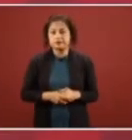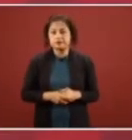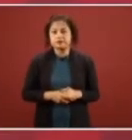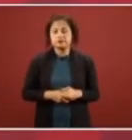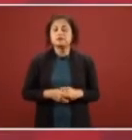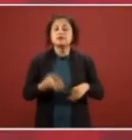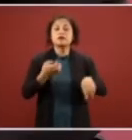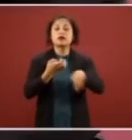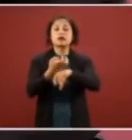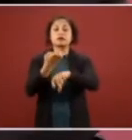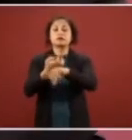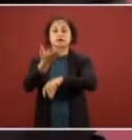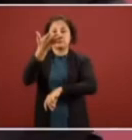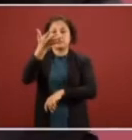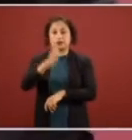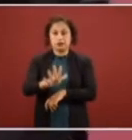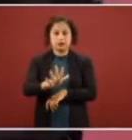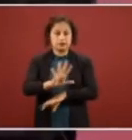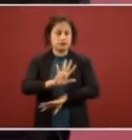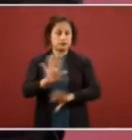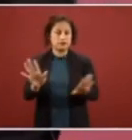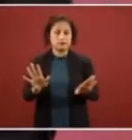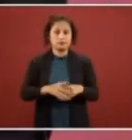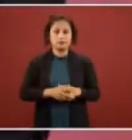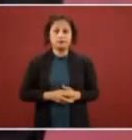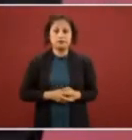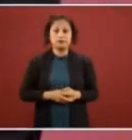estados. In 10 states.